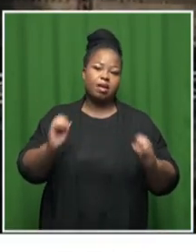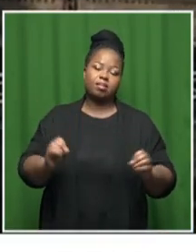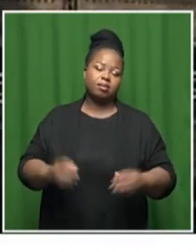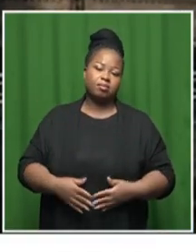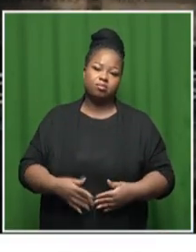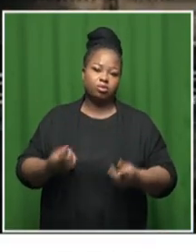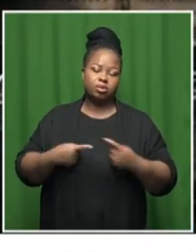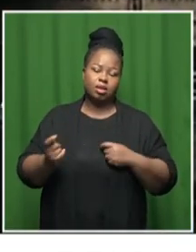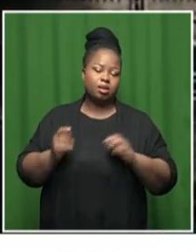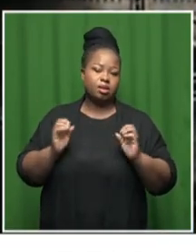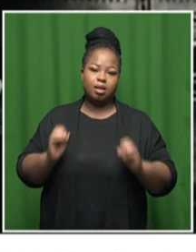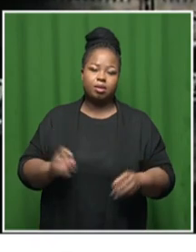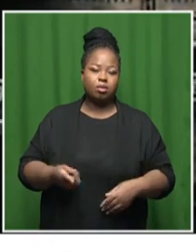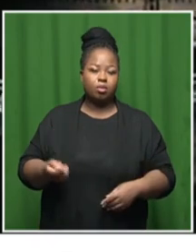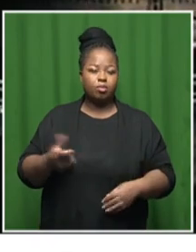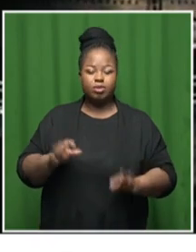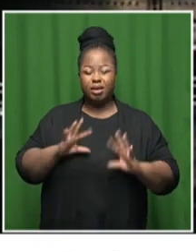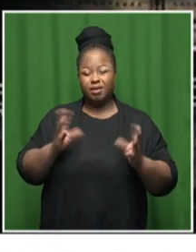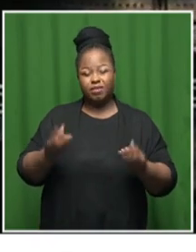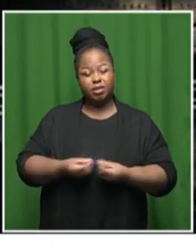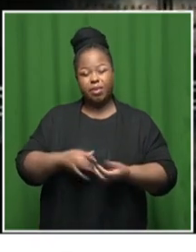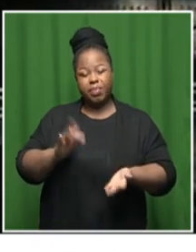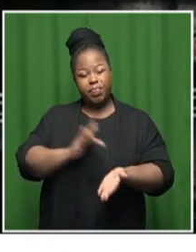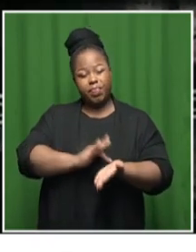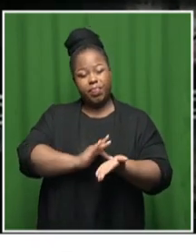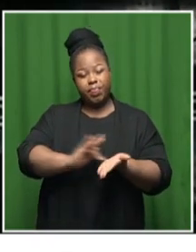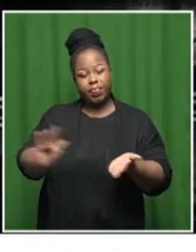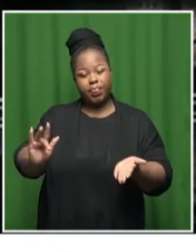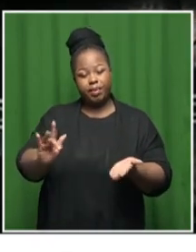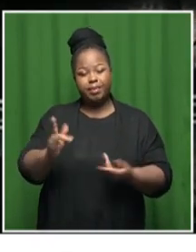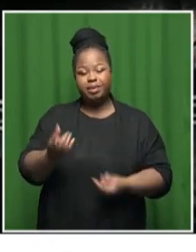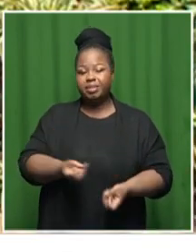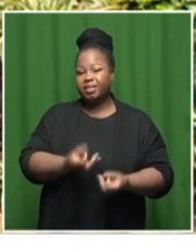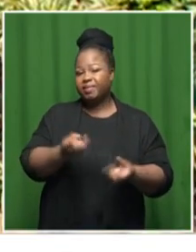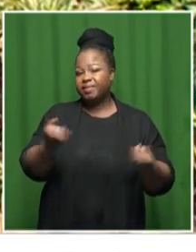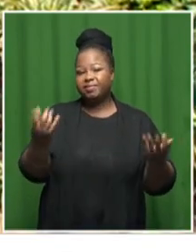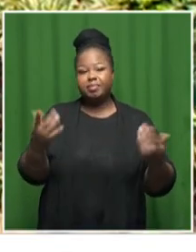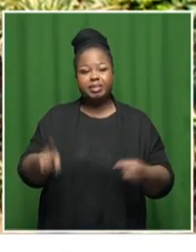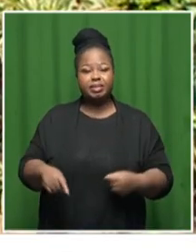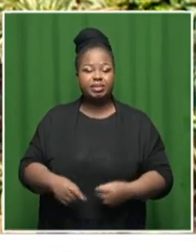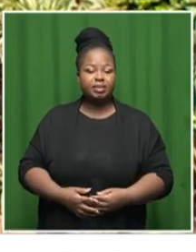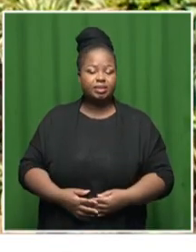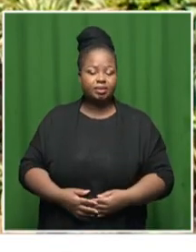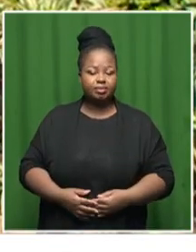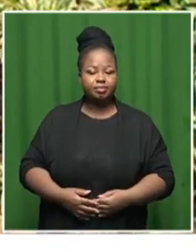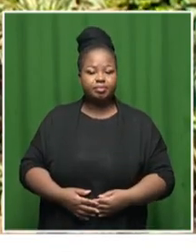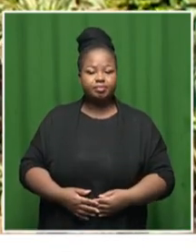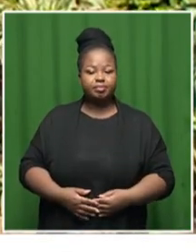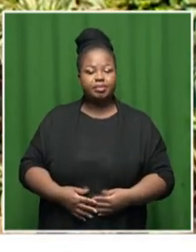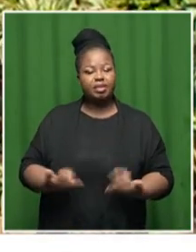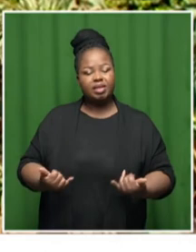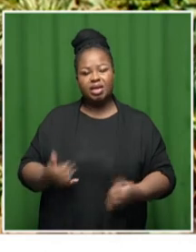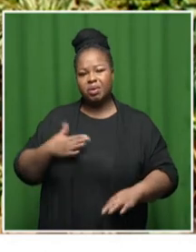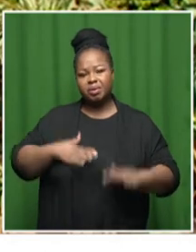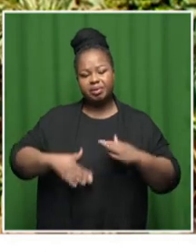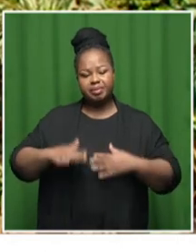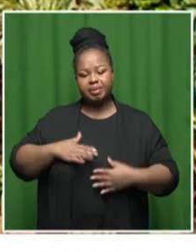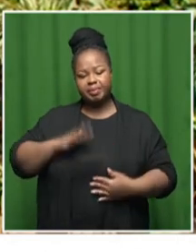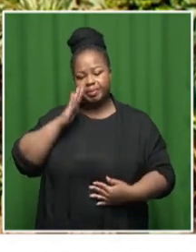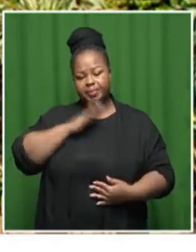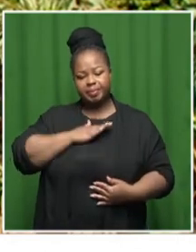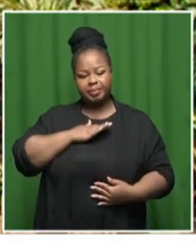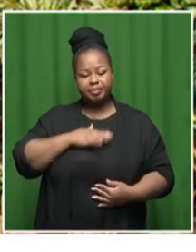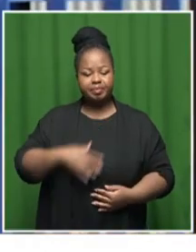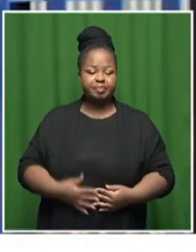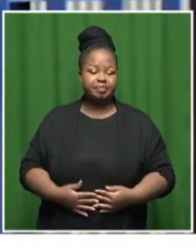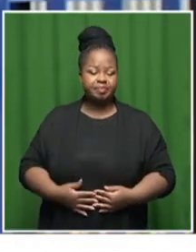nothing to sell. All my stock that was on the shelf, I needed to distribute it. Patience is running thin on the streets.